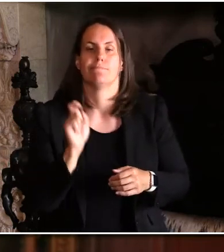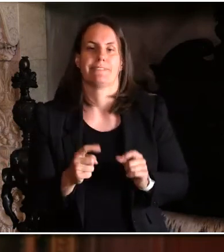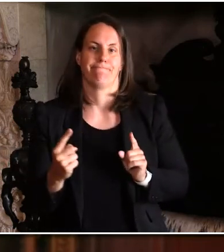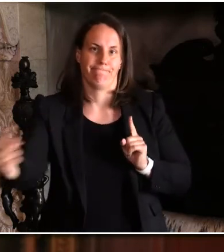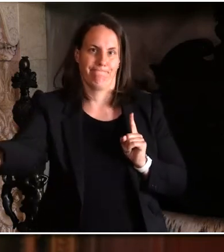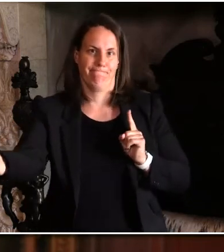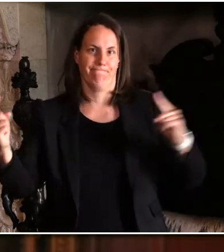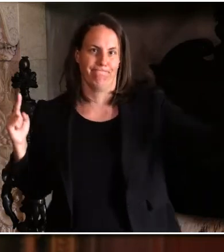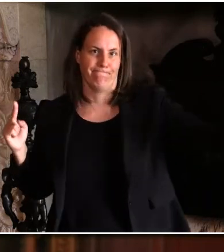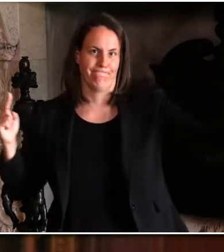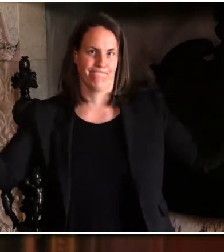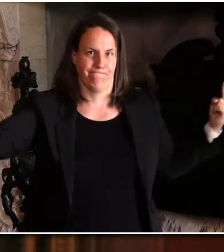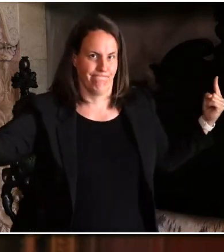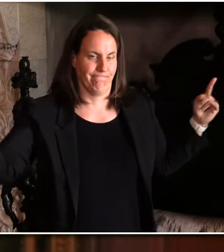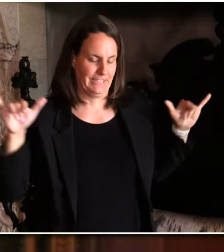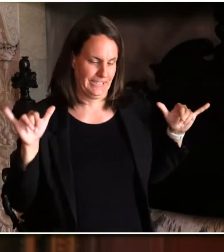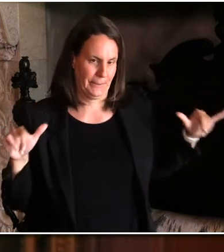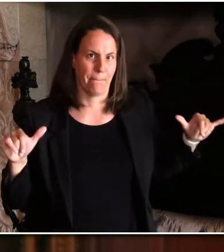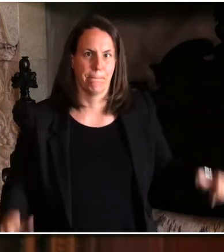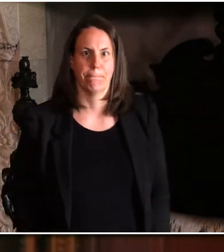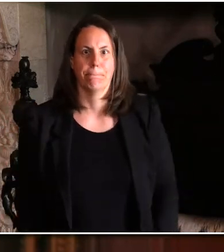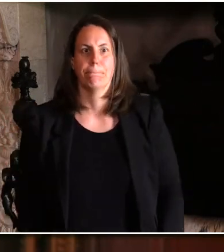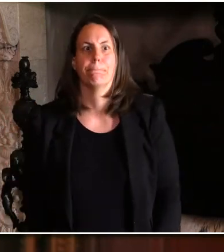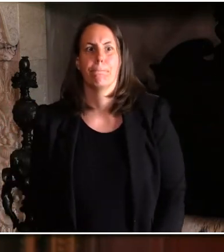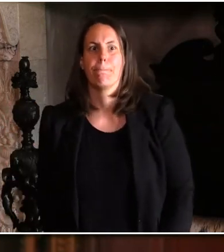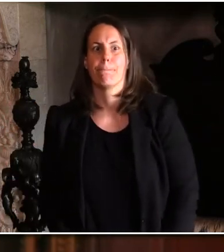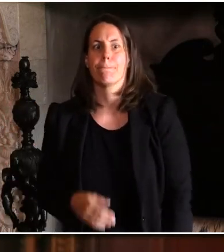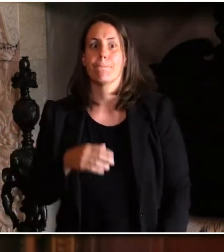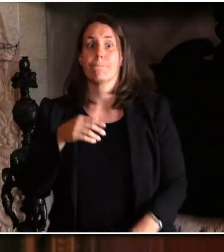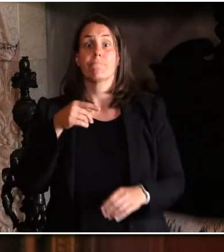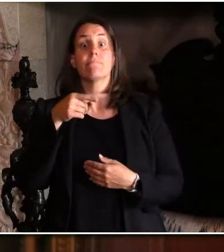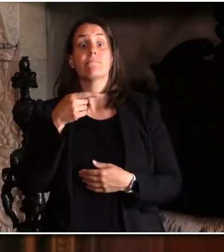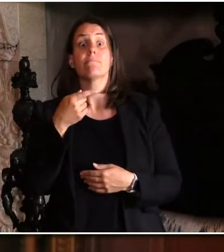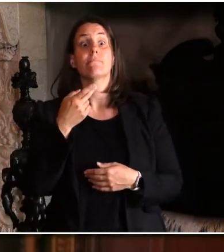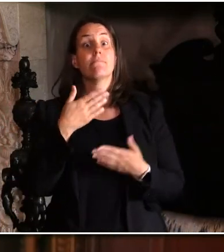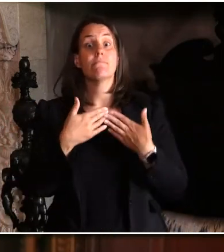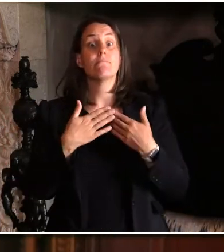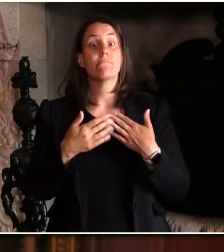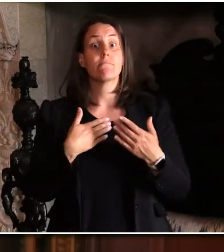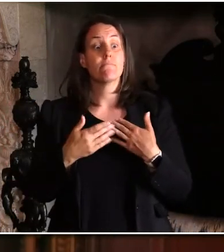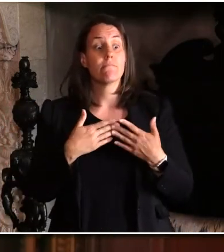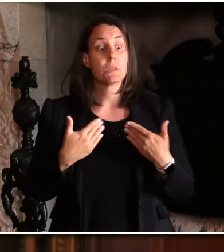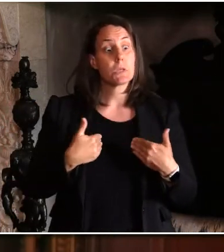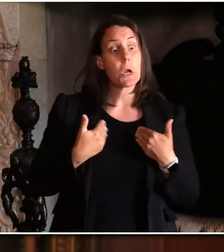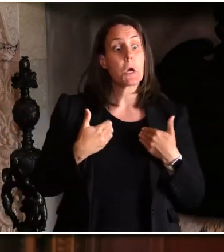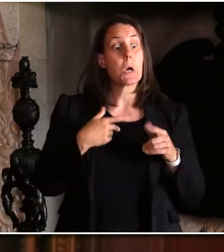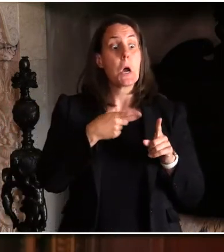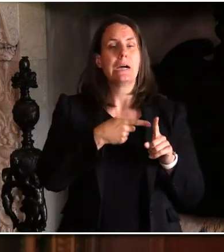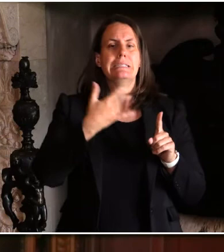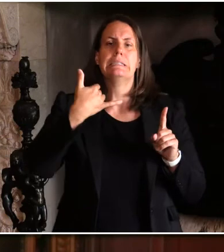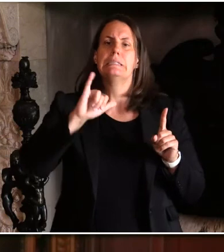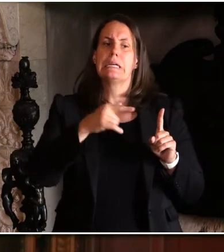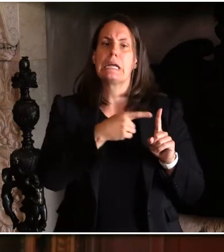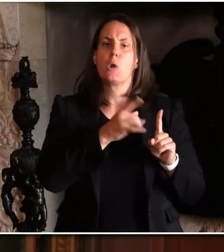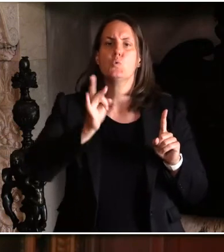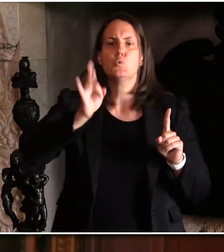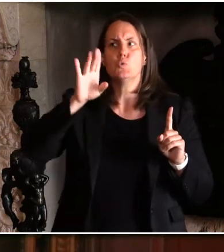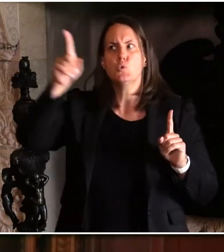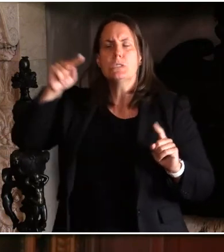is very heterogeneous. Older adults have a much higher risk of having severe disease and